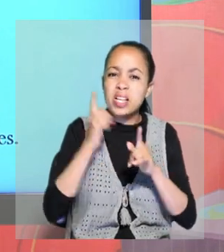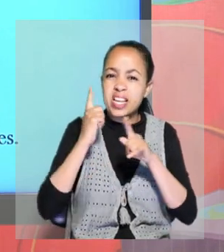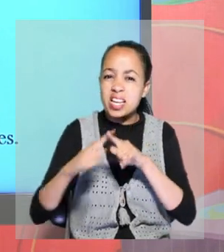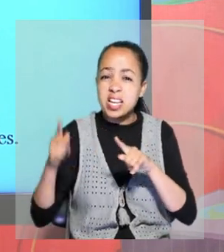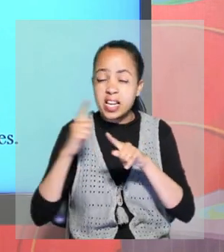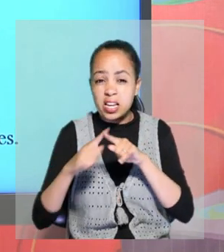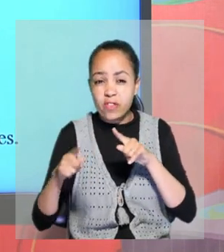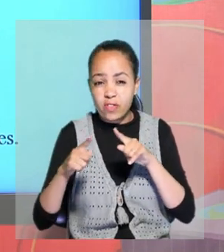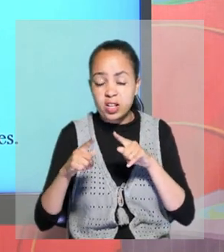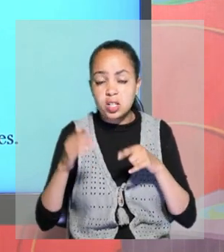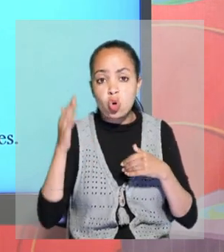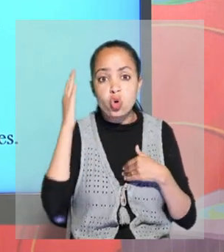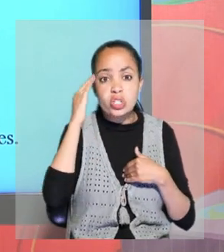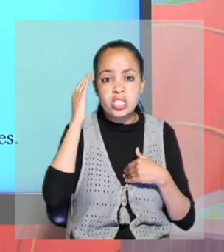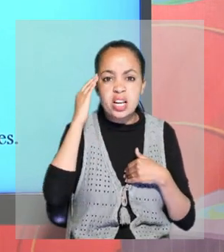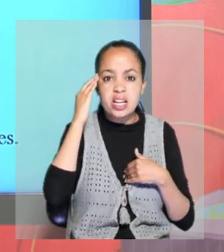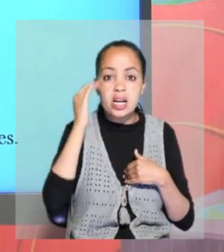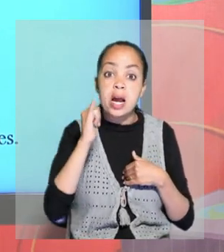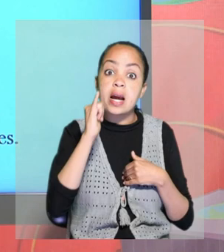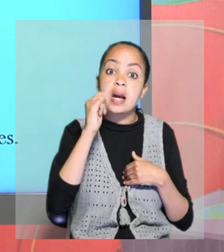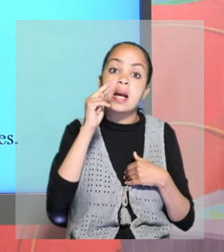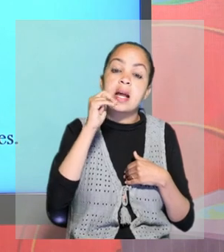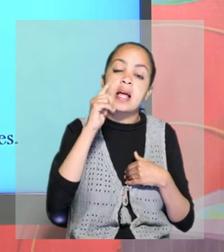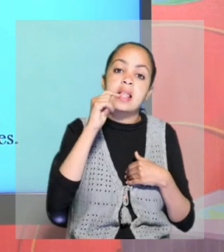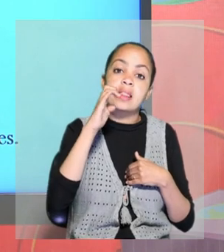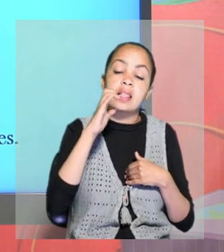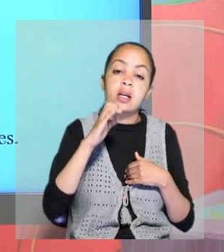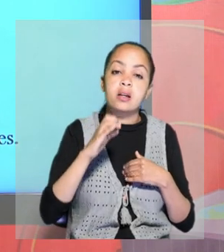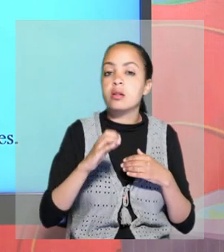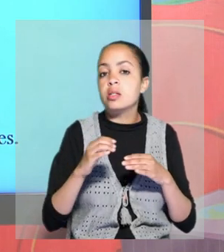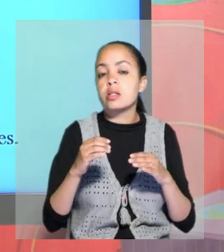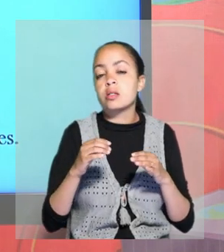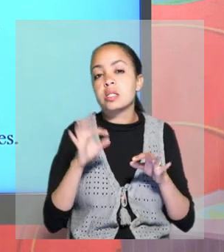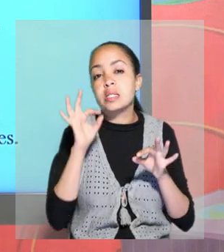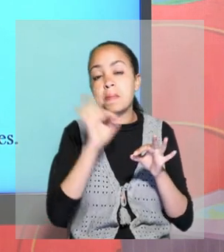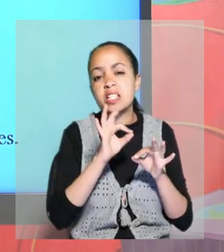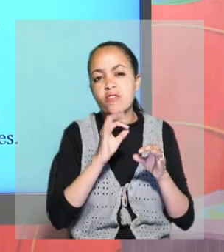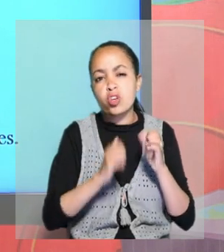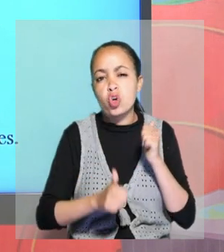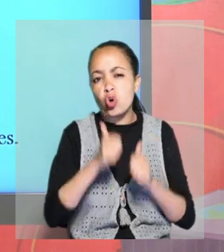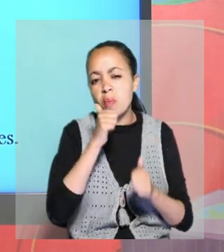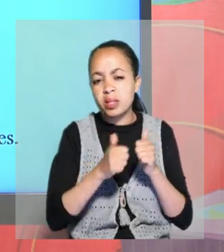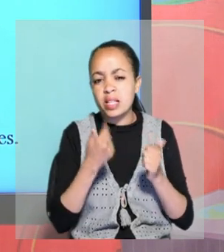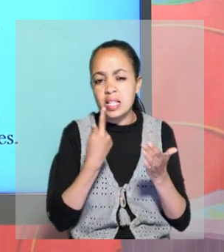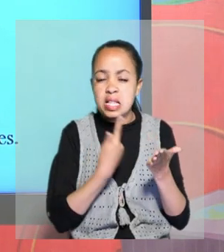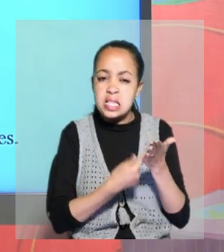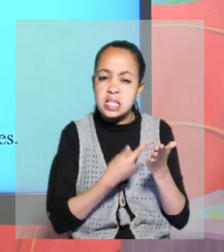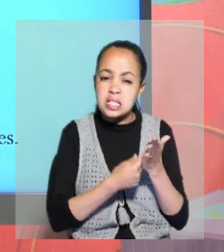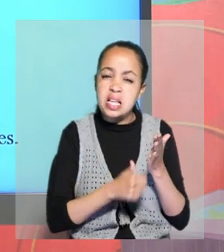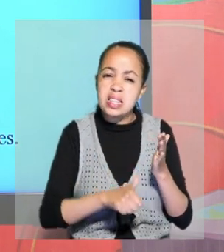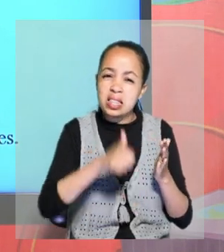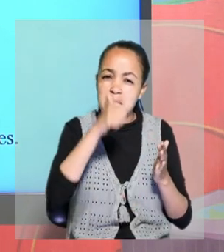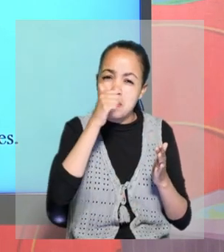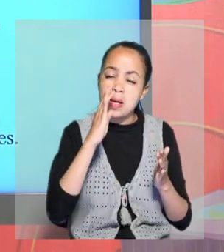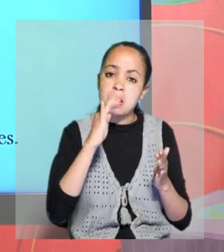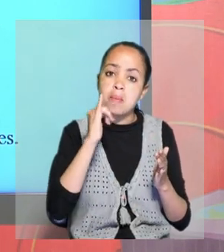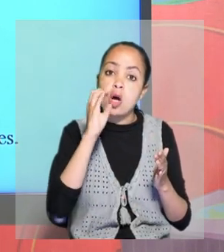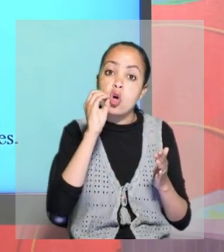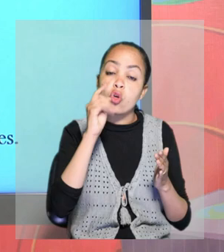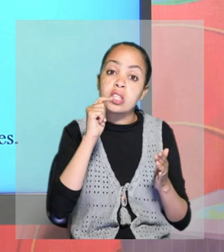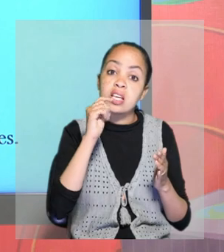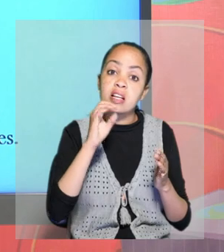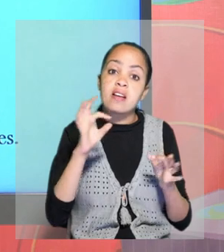different species is considered as inter-specific competition. So, these three are the main biotic